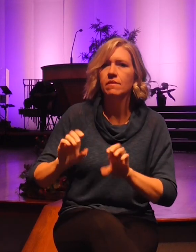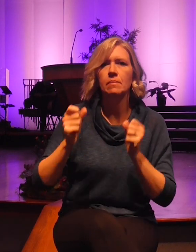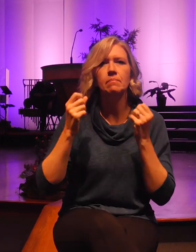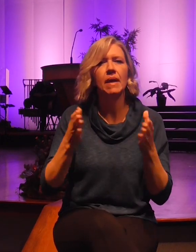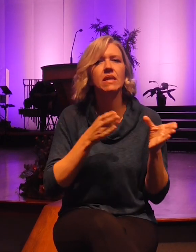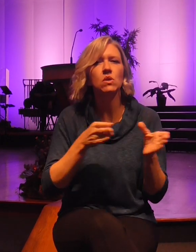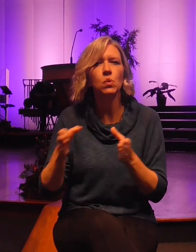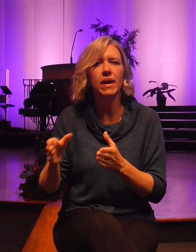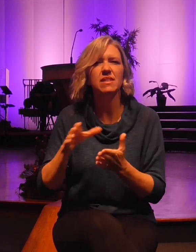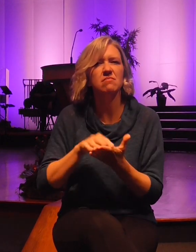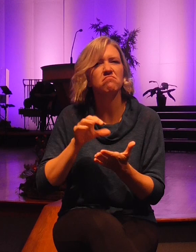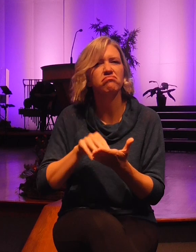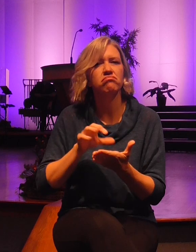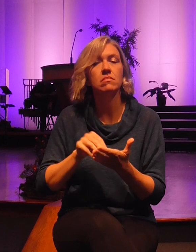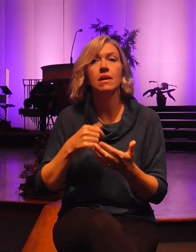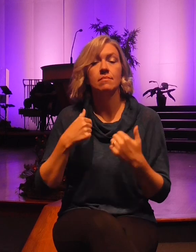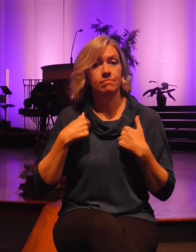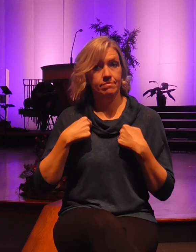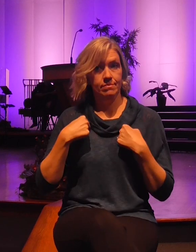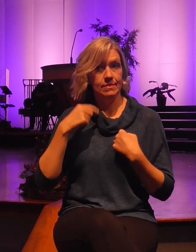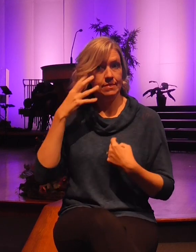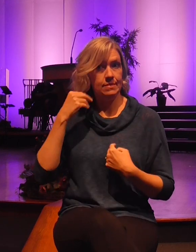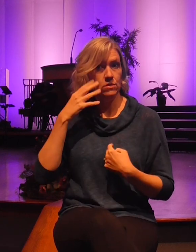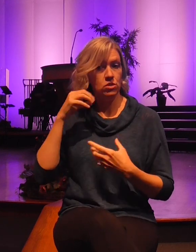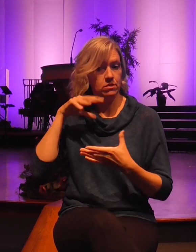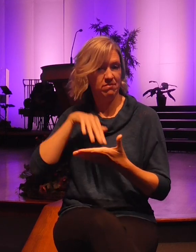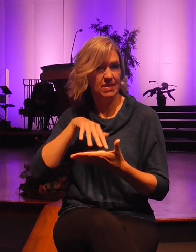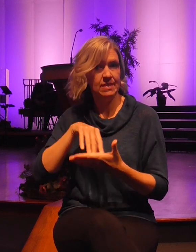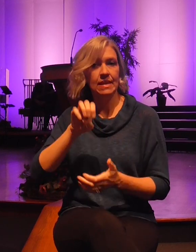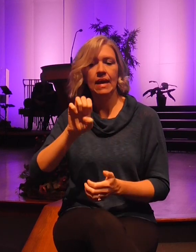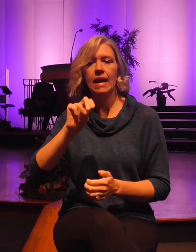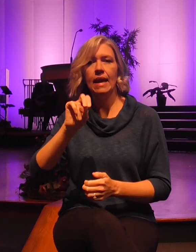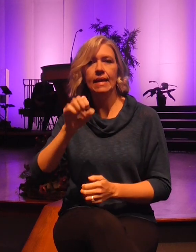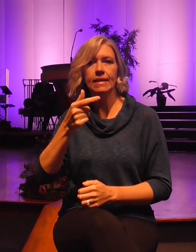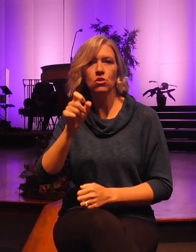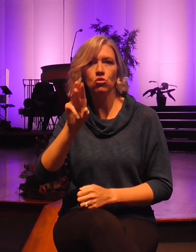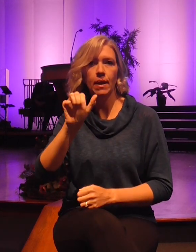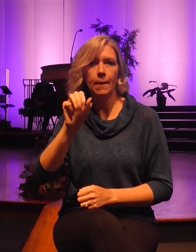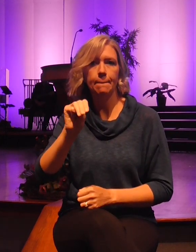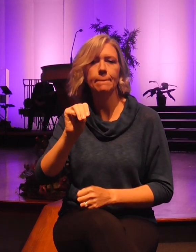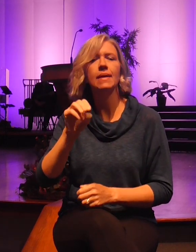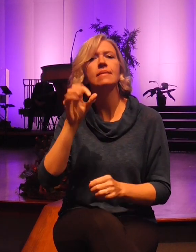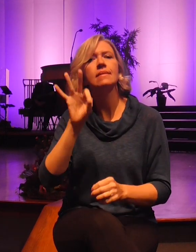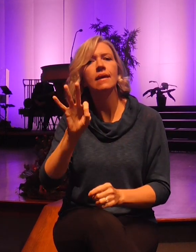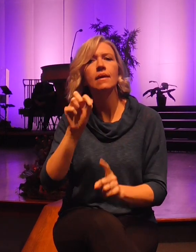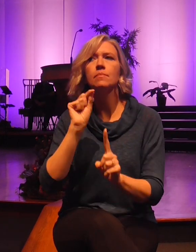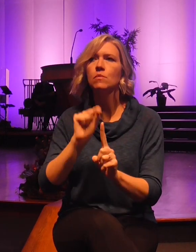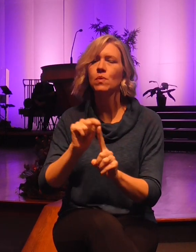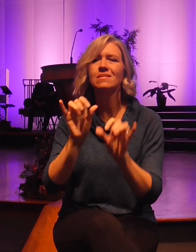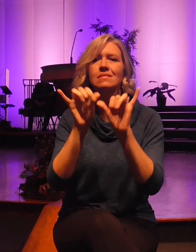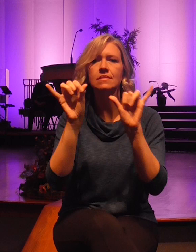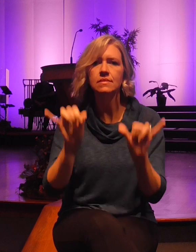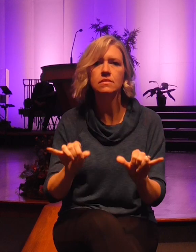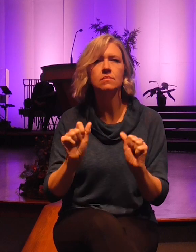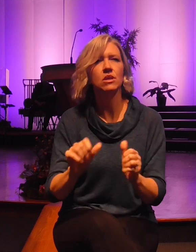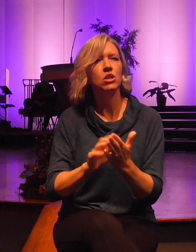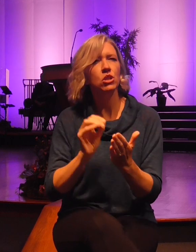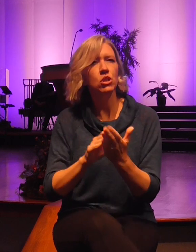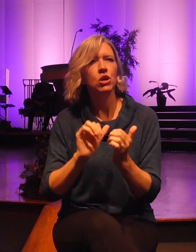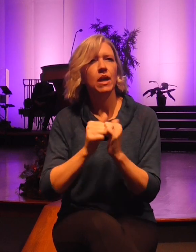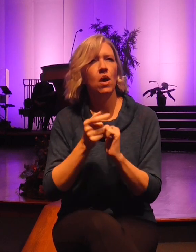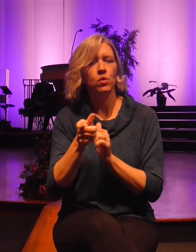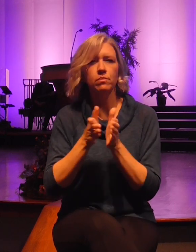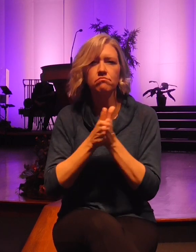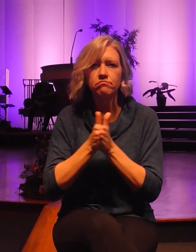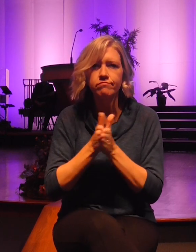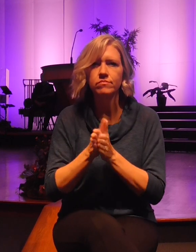the Enneagram. It's a 9-point system where you can learn more about what motivates you to be you and do what